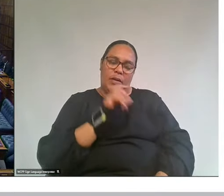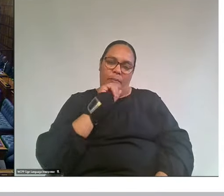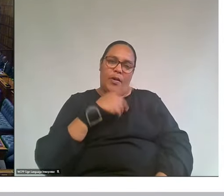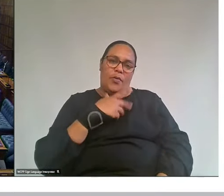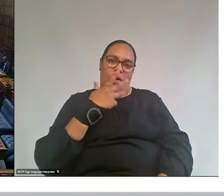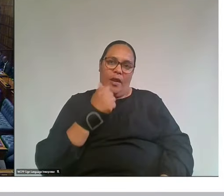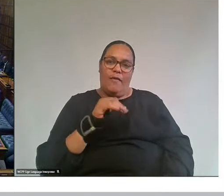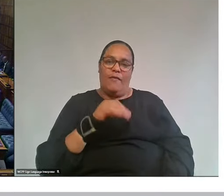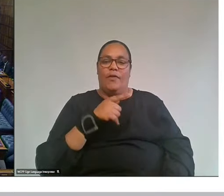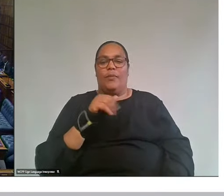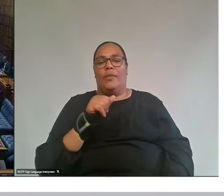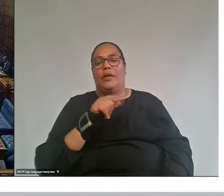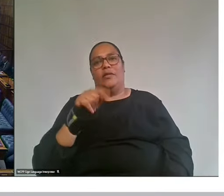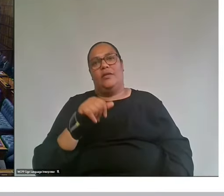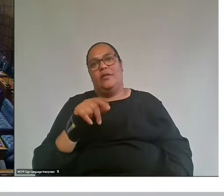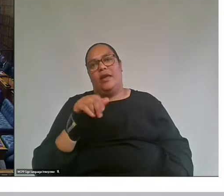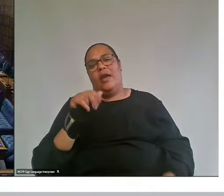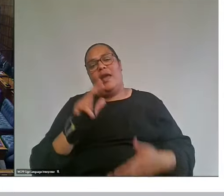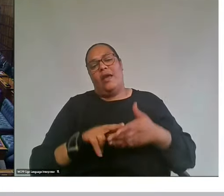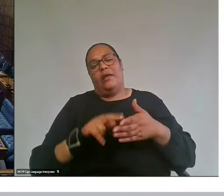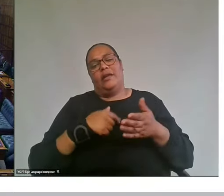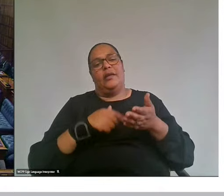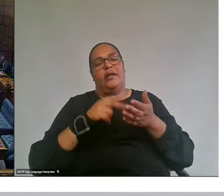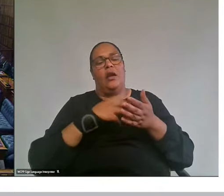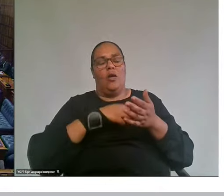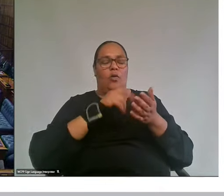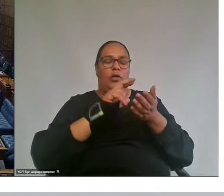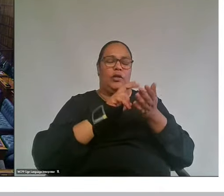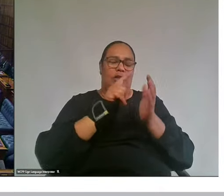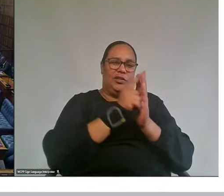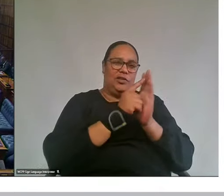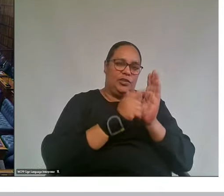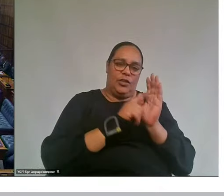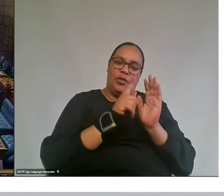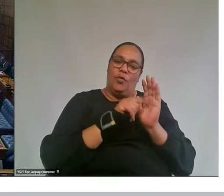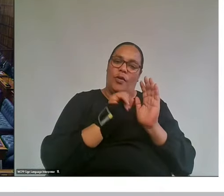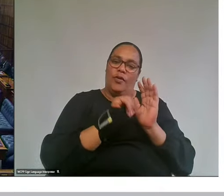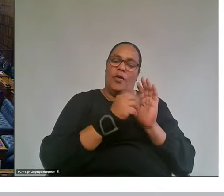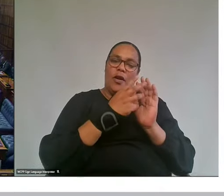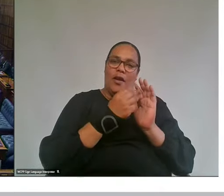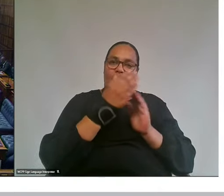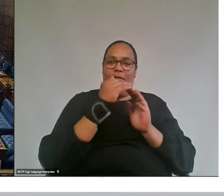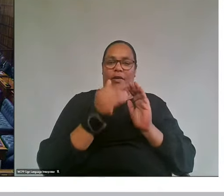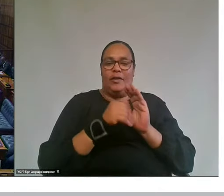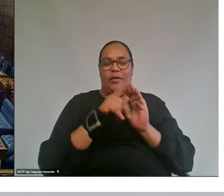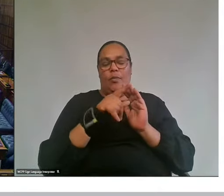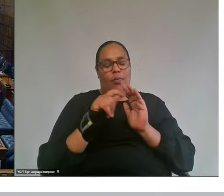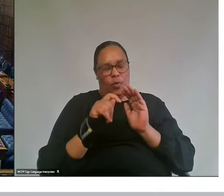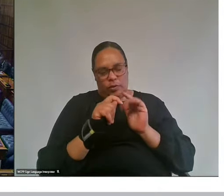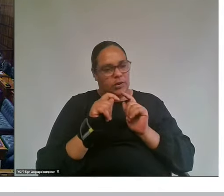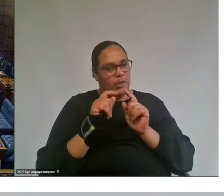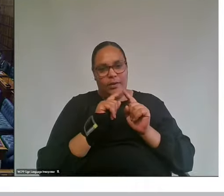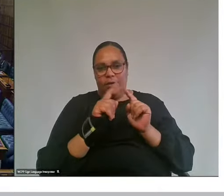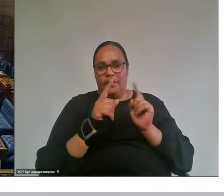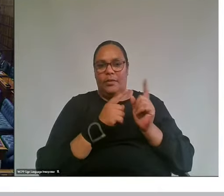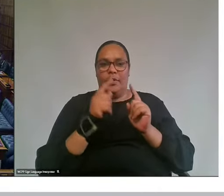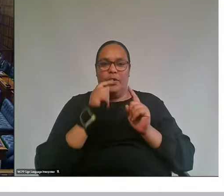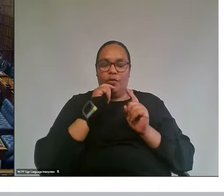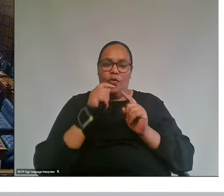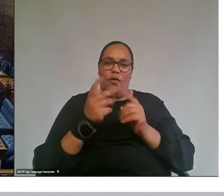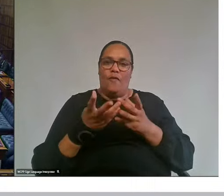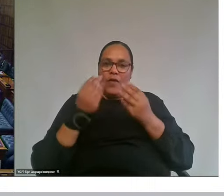from the sez act and our own legislation but also that tnpa have under the port act and to really find an